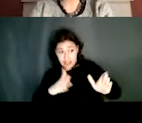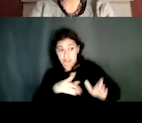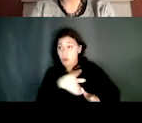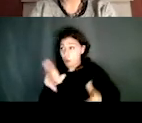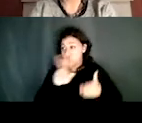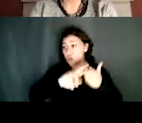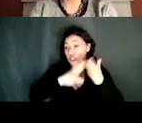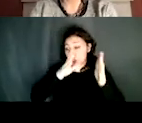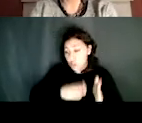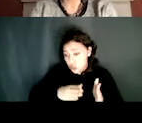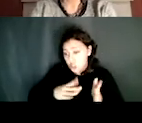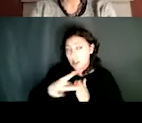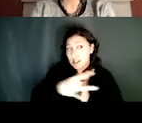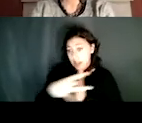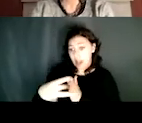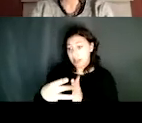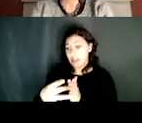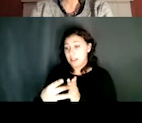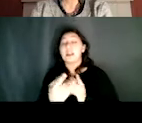questions and guidance.